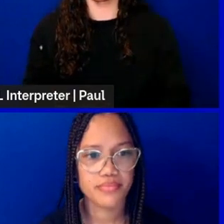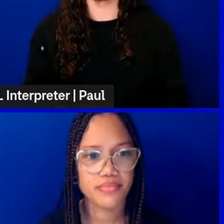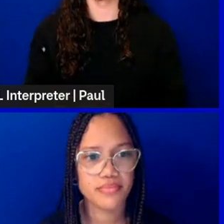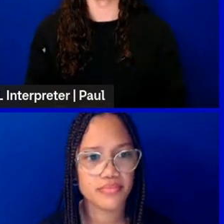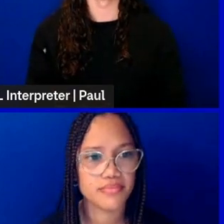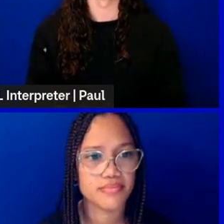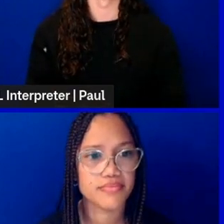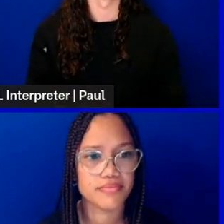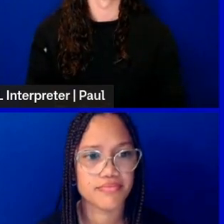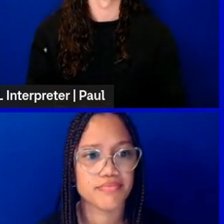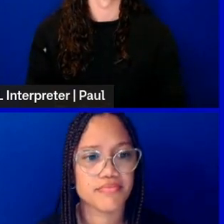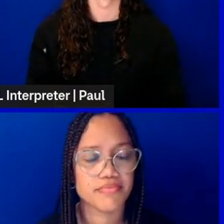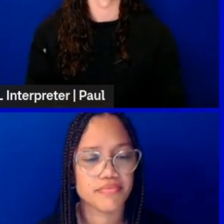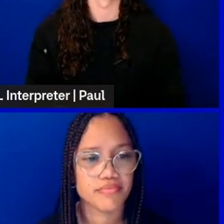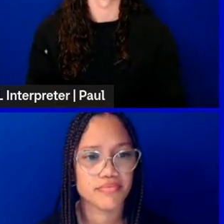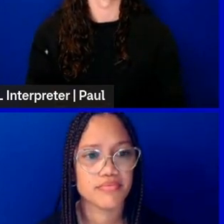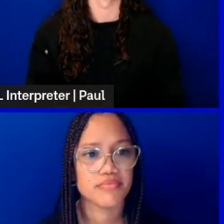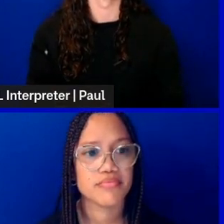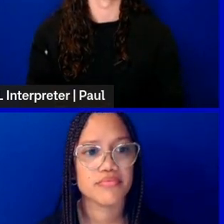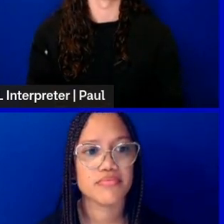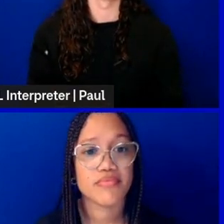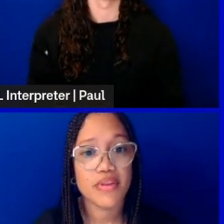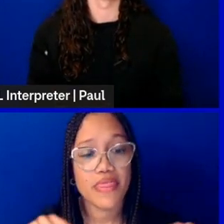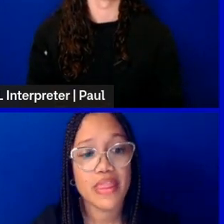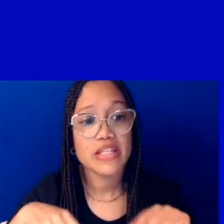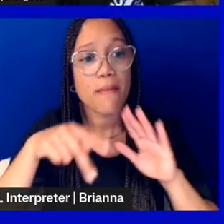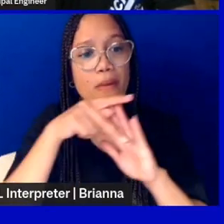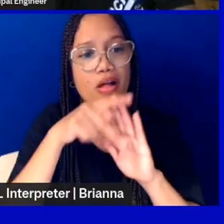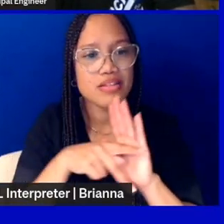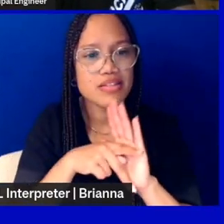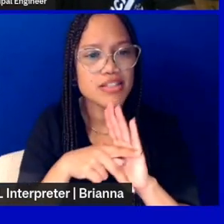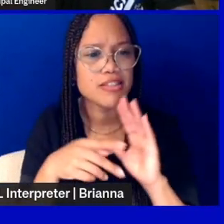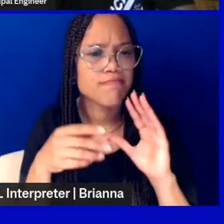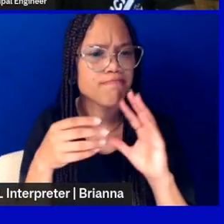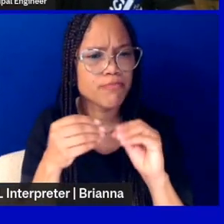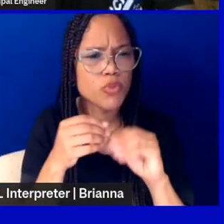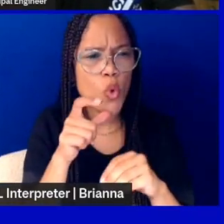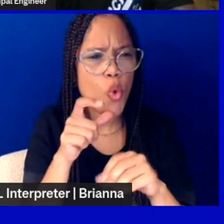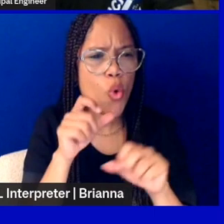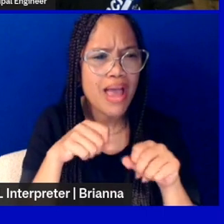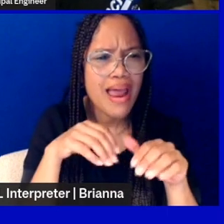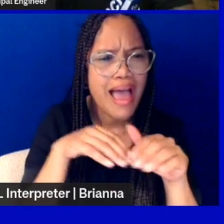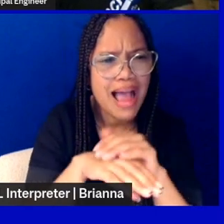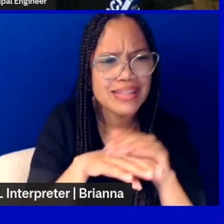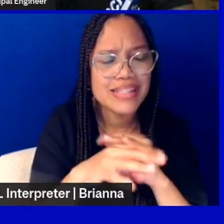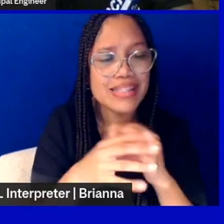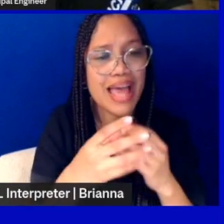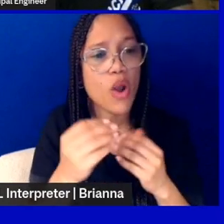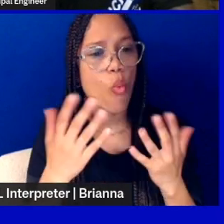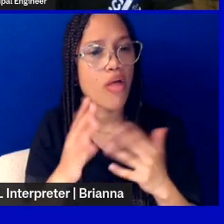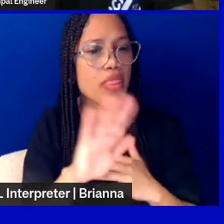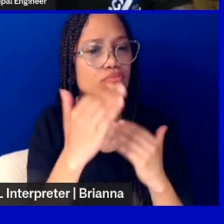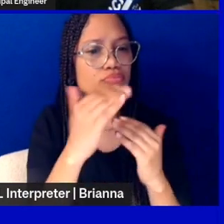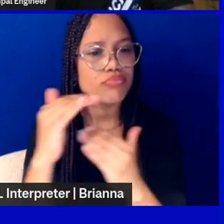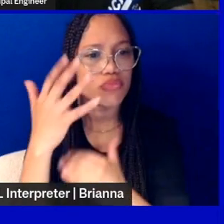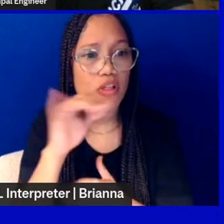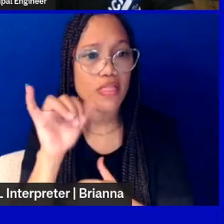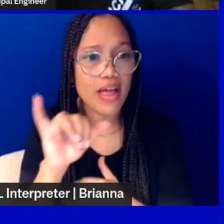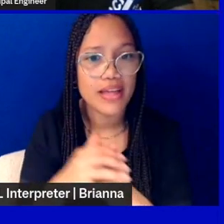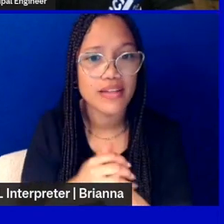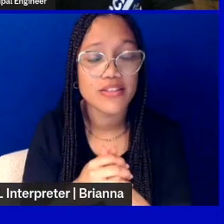So this policy will tell who is going to access and what capabilities they have. So here we are given the capabilities are read and